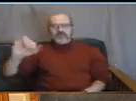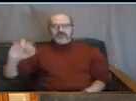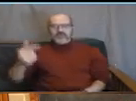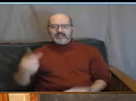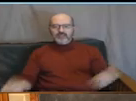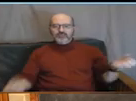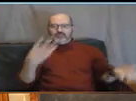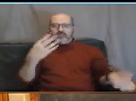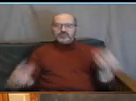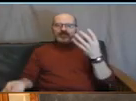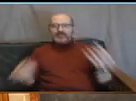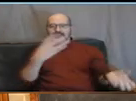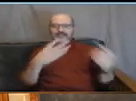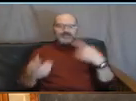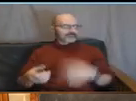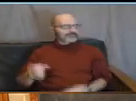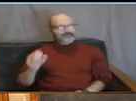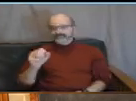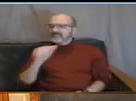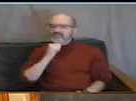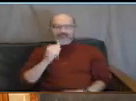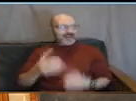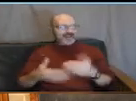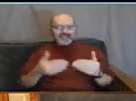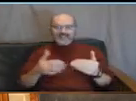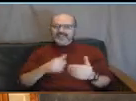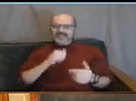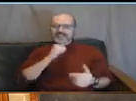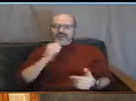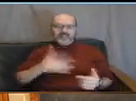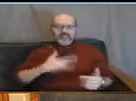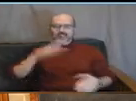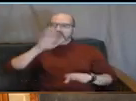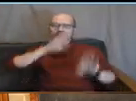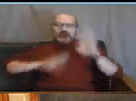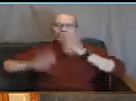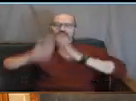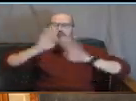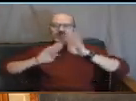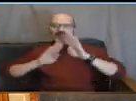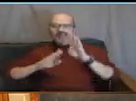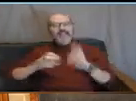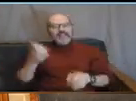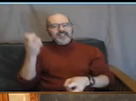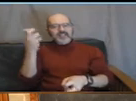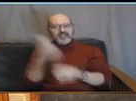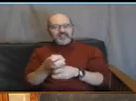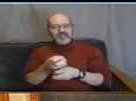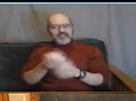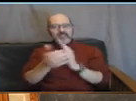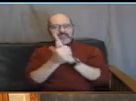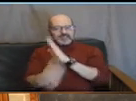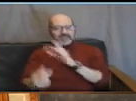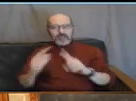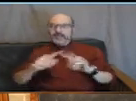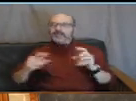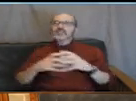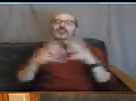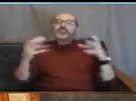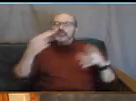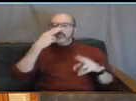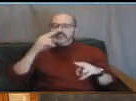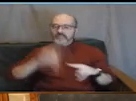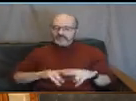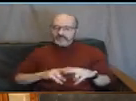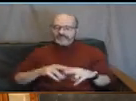Yes, it's not easy, boys and girls, so don't get frustrated. It's a difficult skill, but it's super fun. So